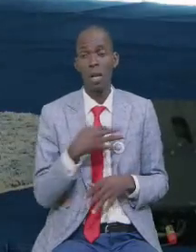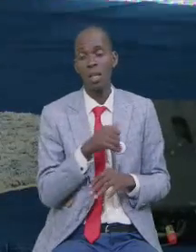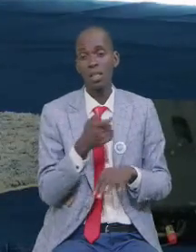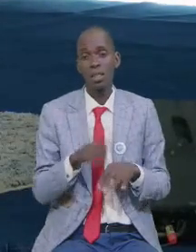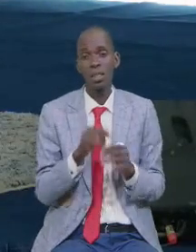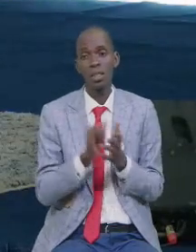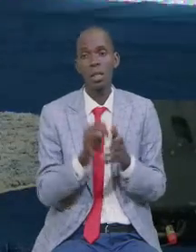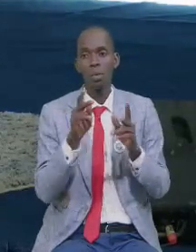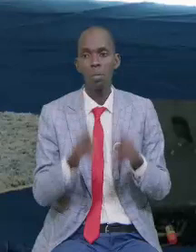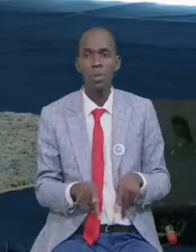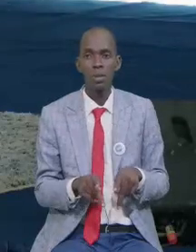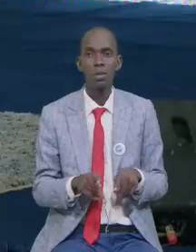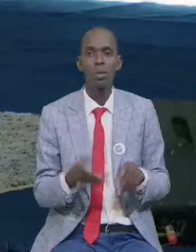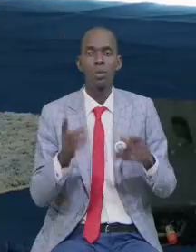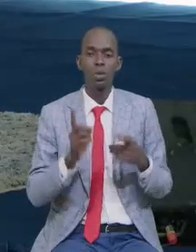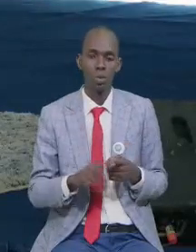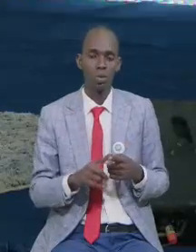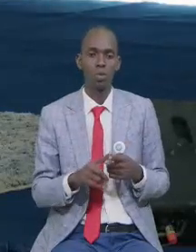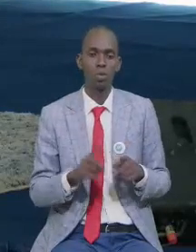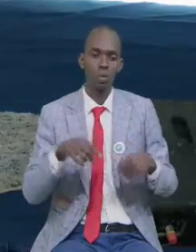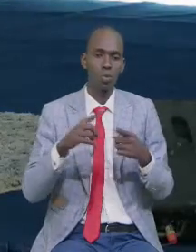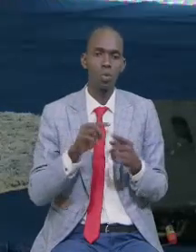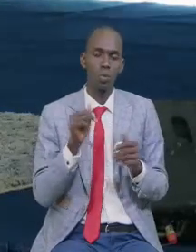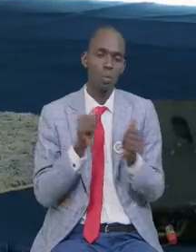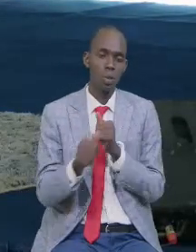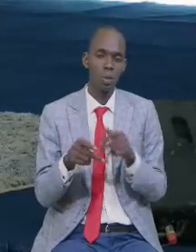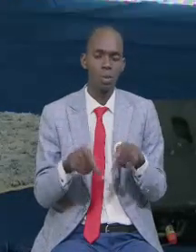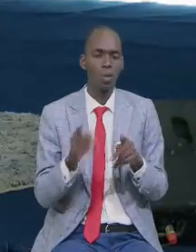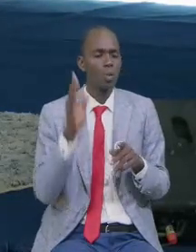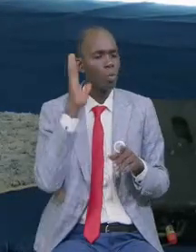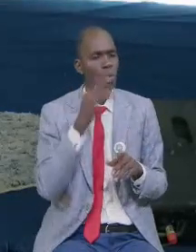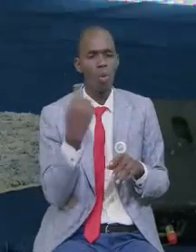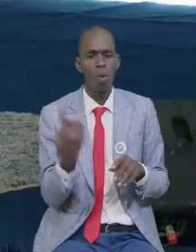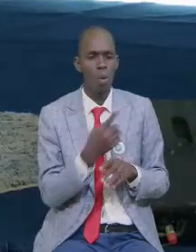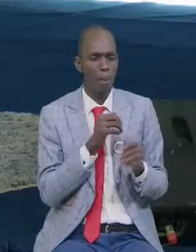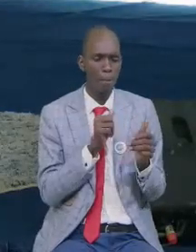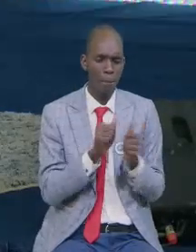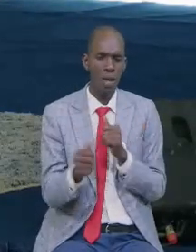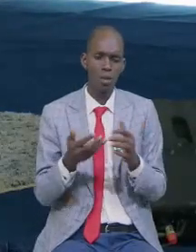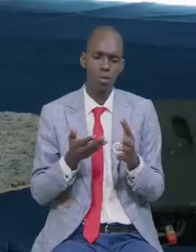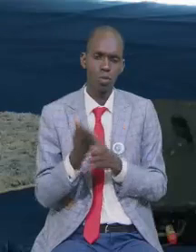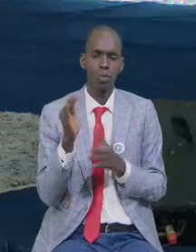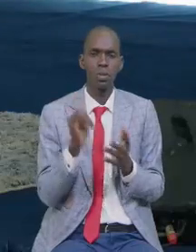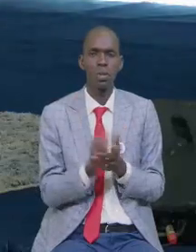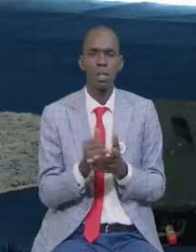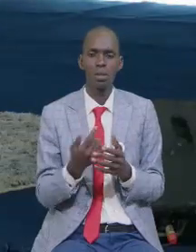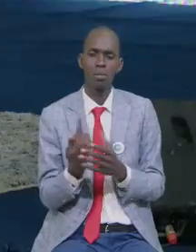already ingrained in him. He'll go over that field again. And